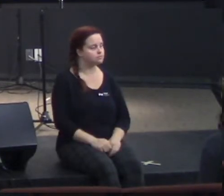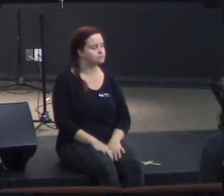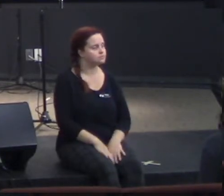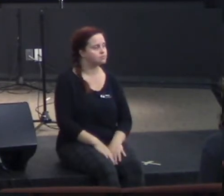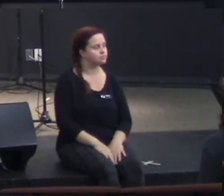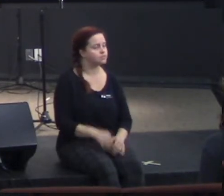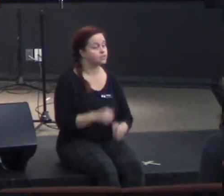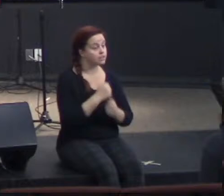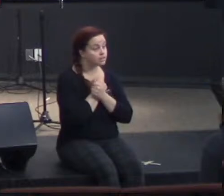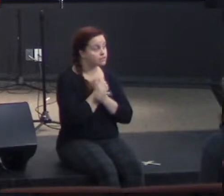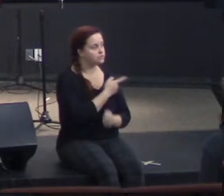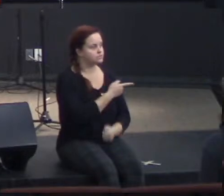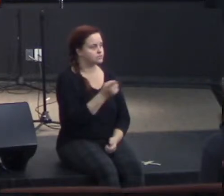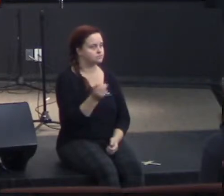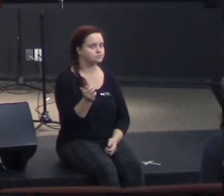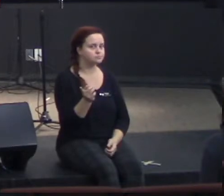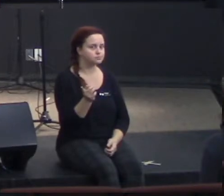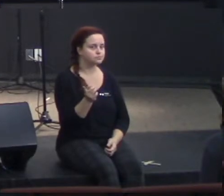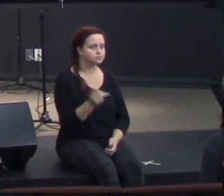He loves you.